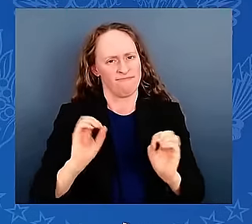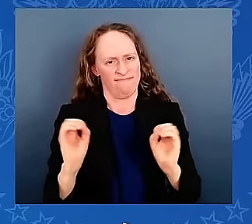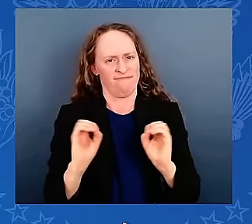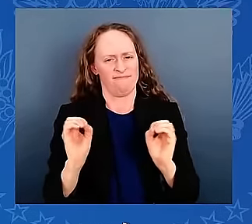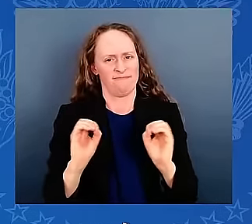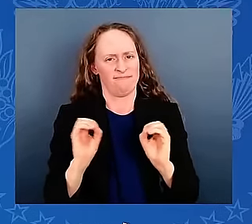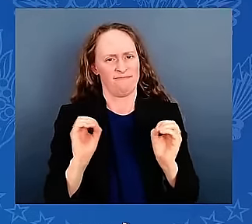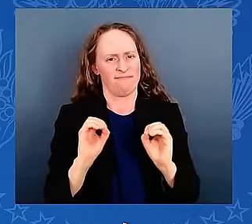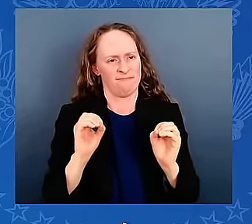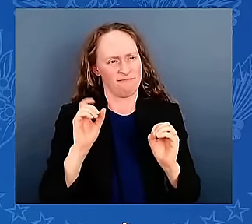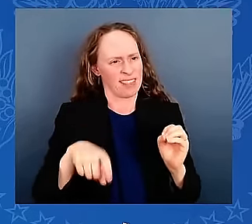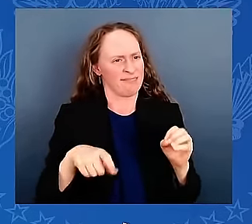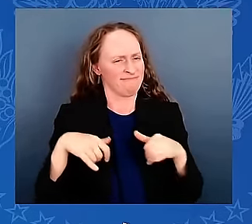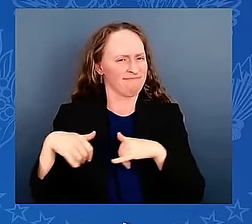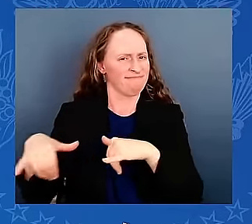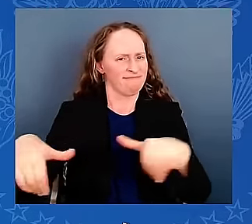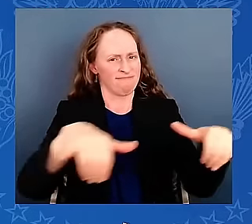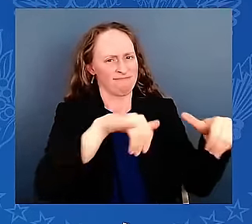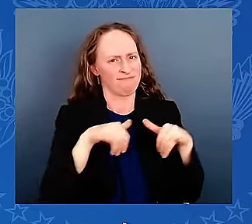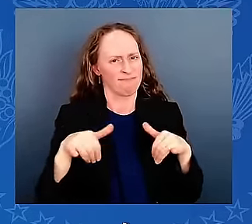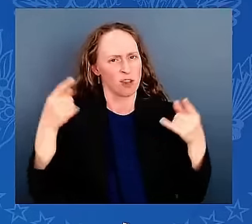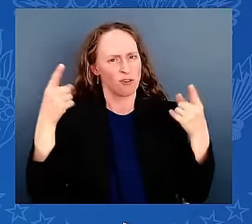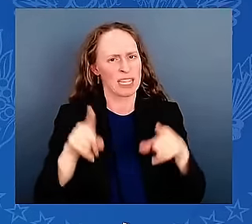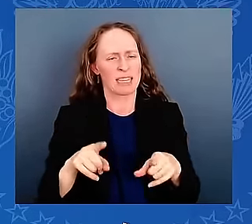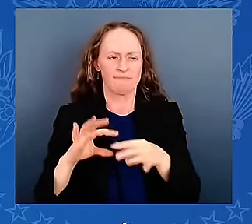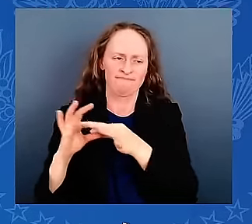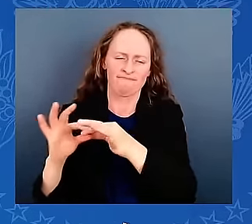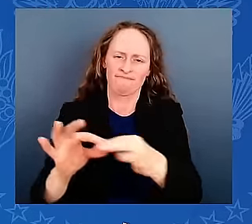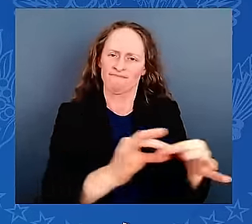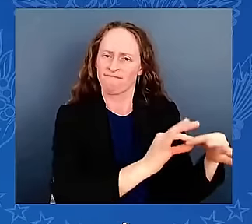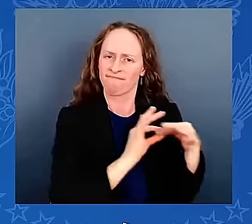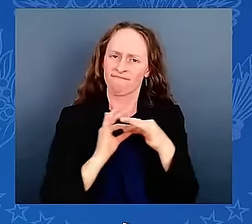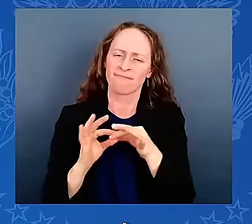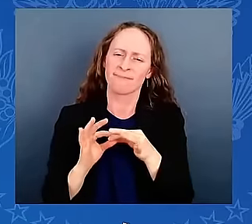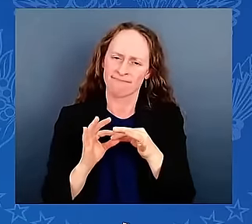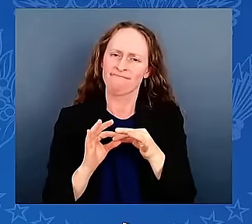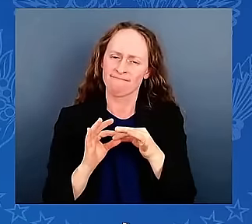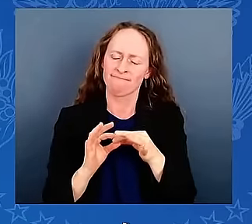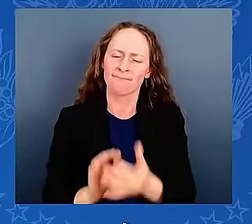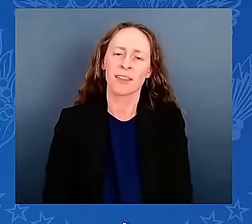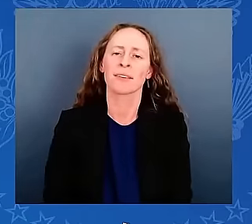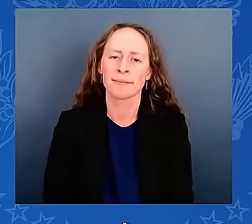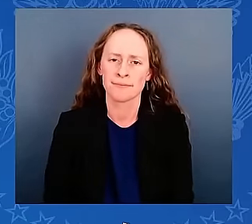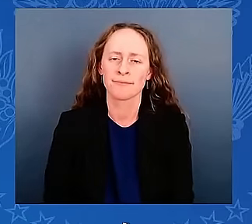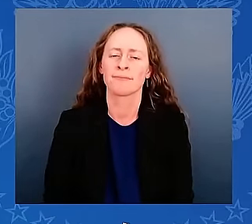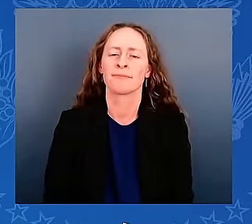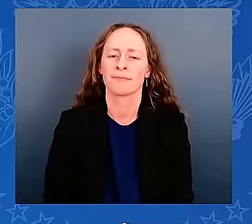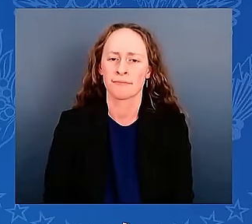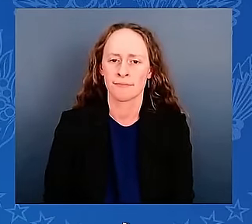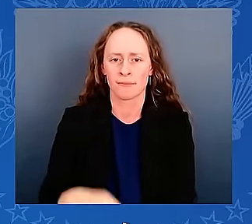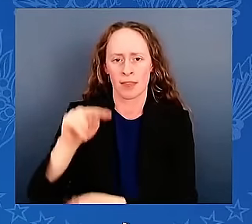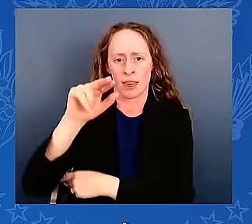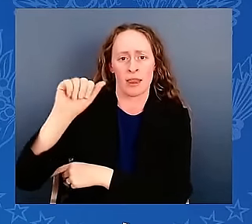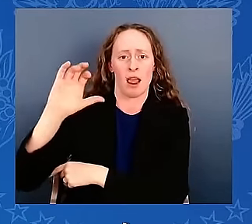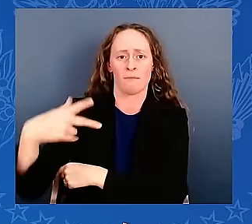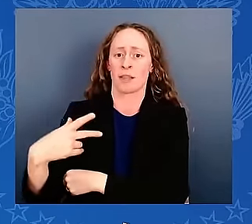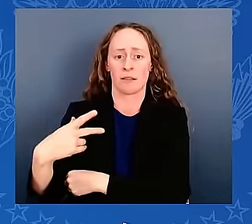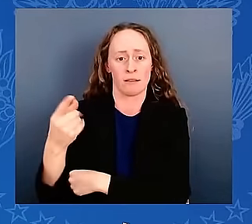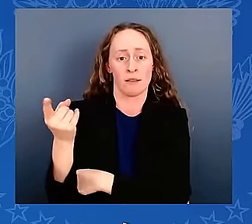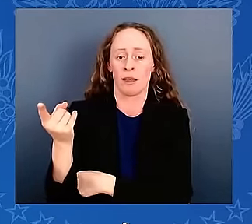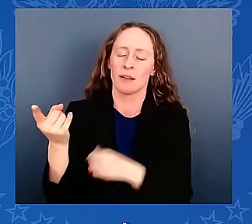talking about. Few organizations know that better than the NAACP. For the